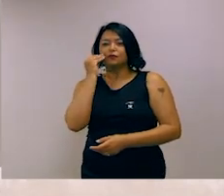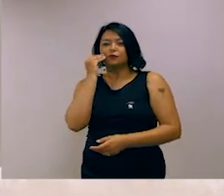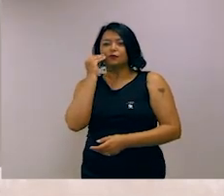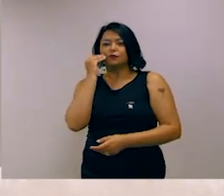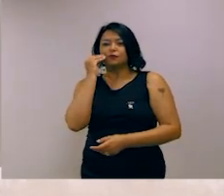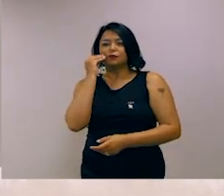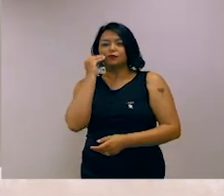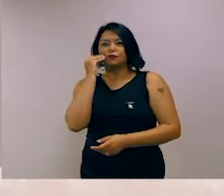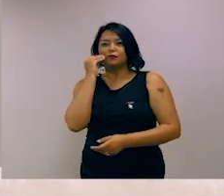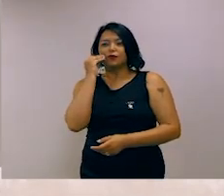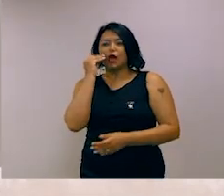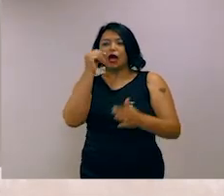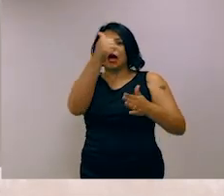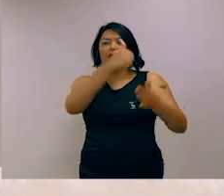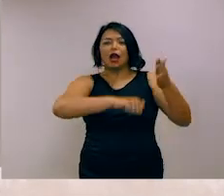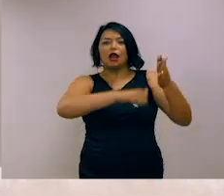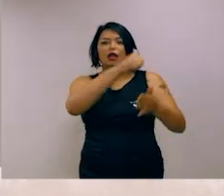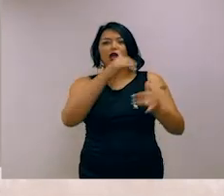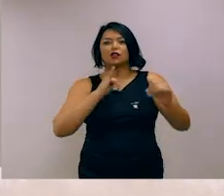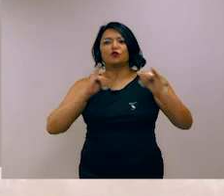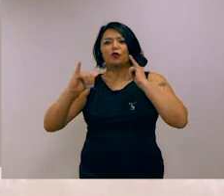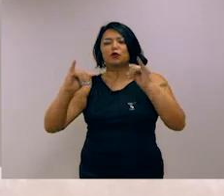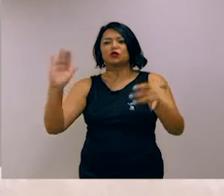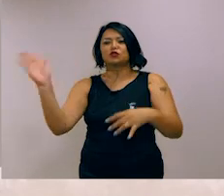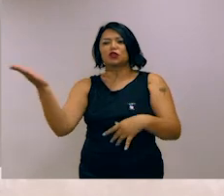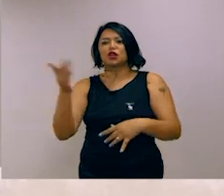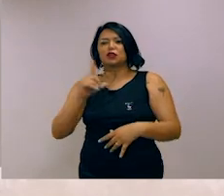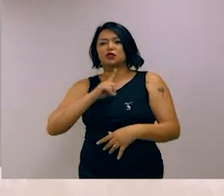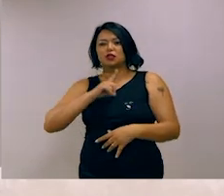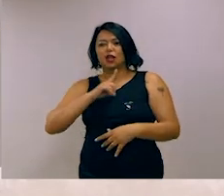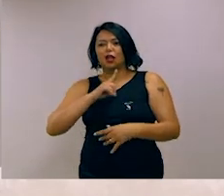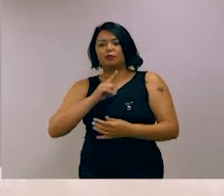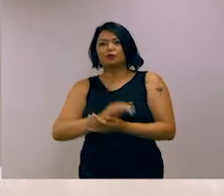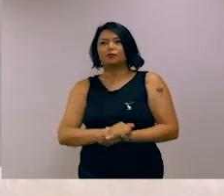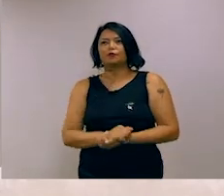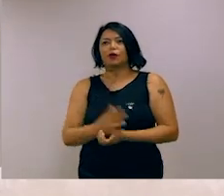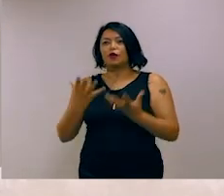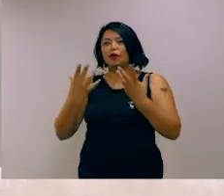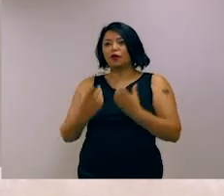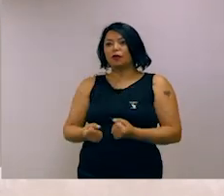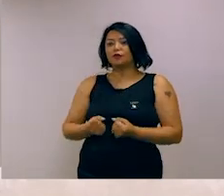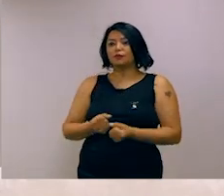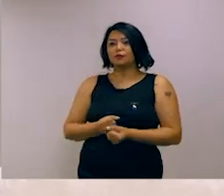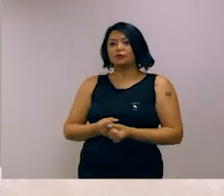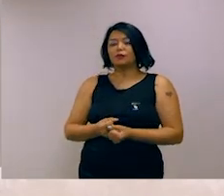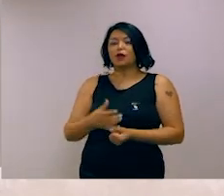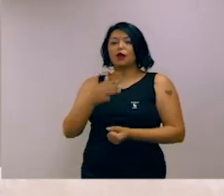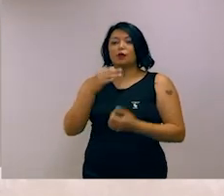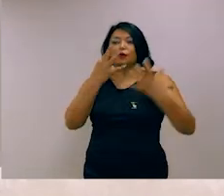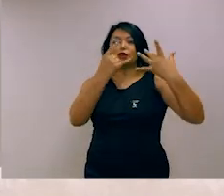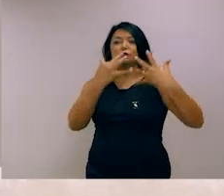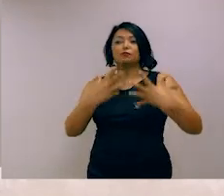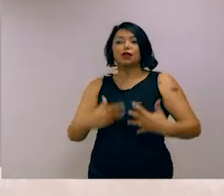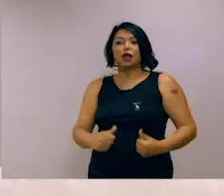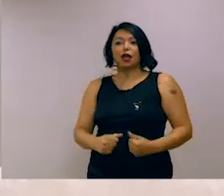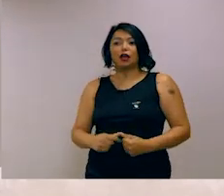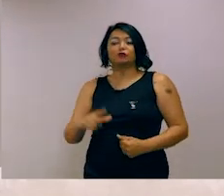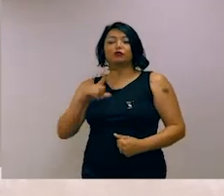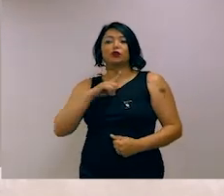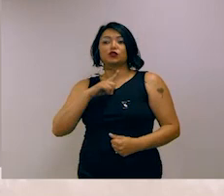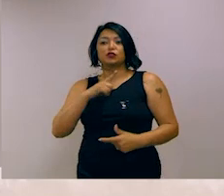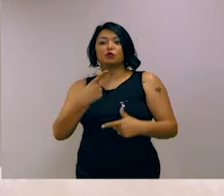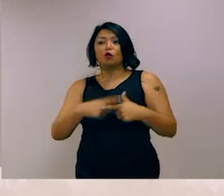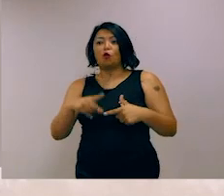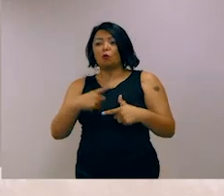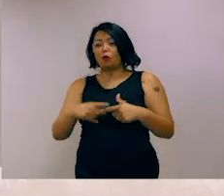data. So let's assume for the sake of our problem that we have a national problem of obesity we want to